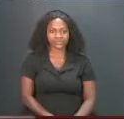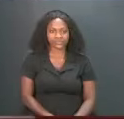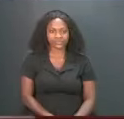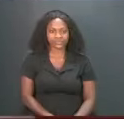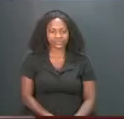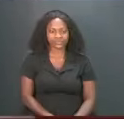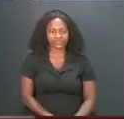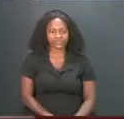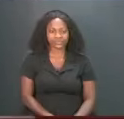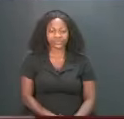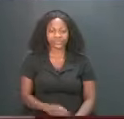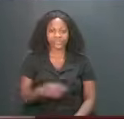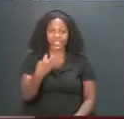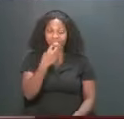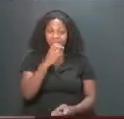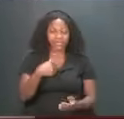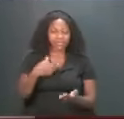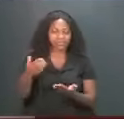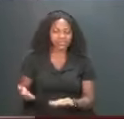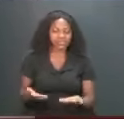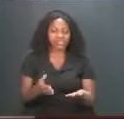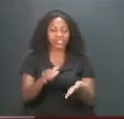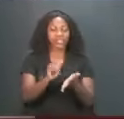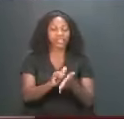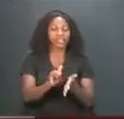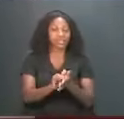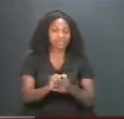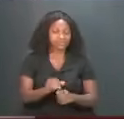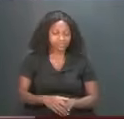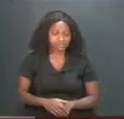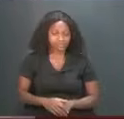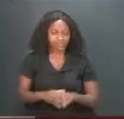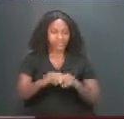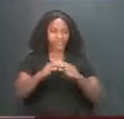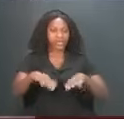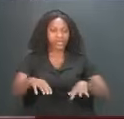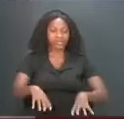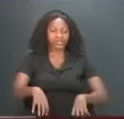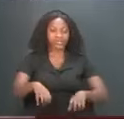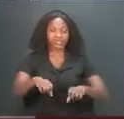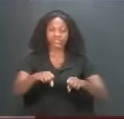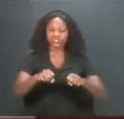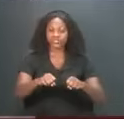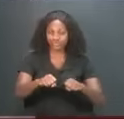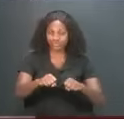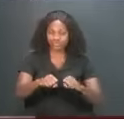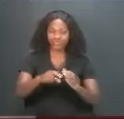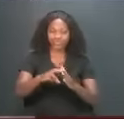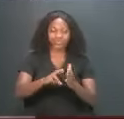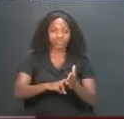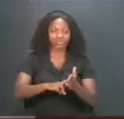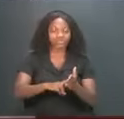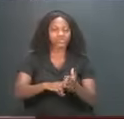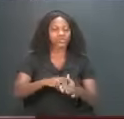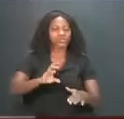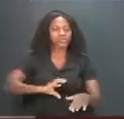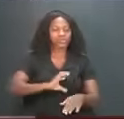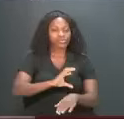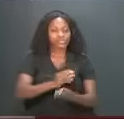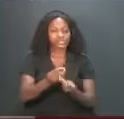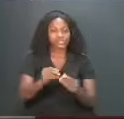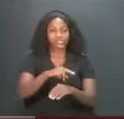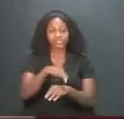I beg to move that this House adopt the report of the Committee on Lands and Natural Resources on